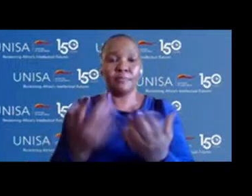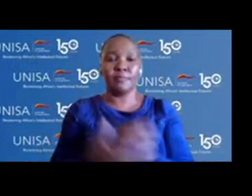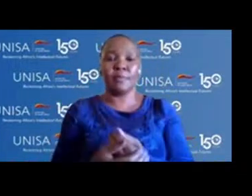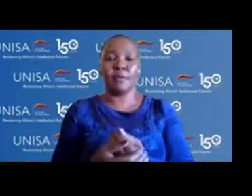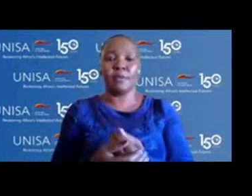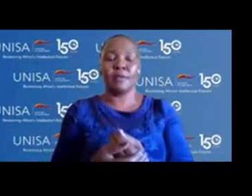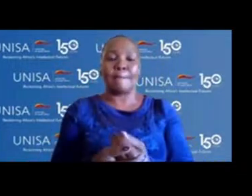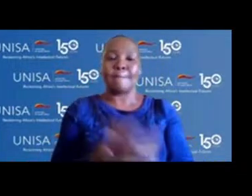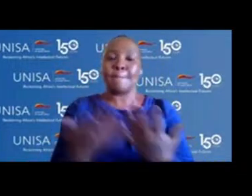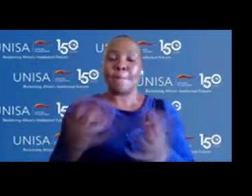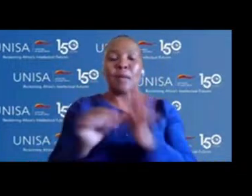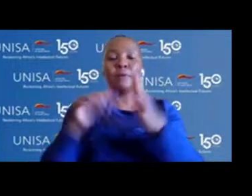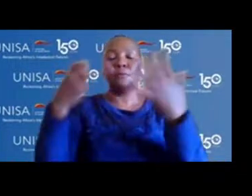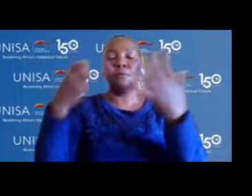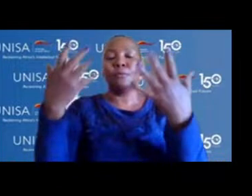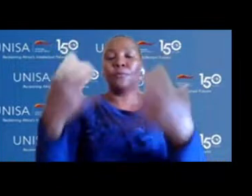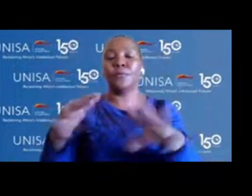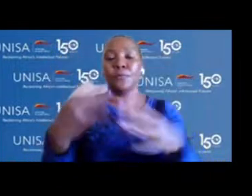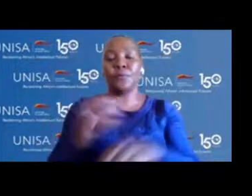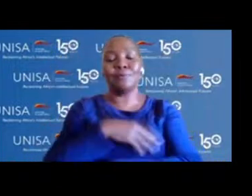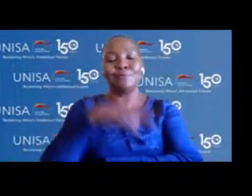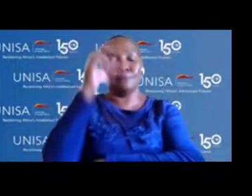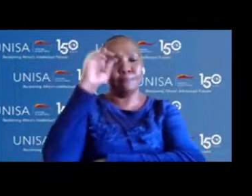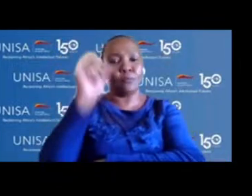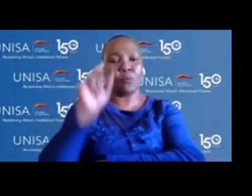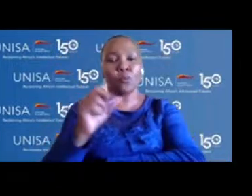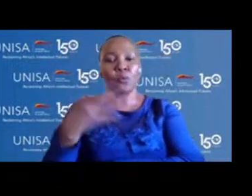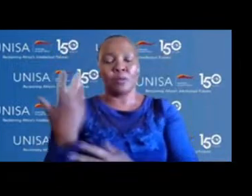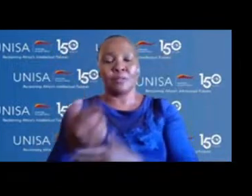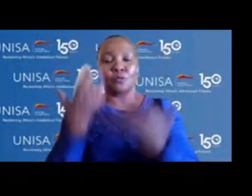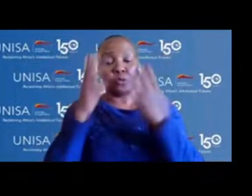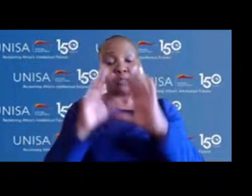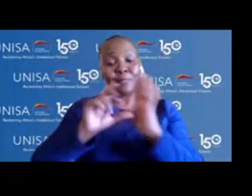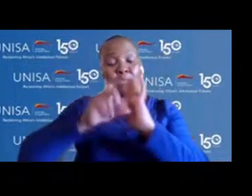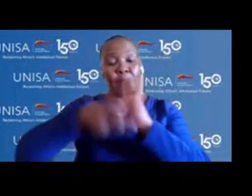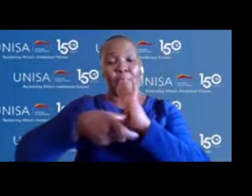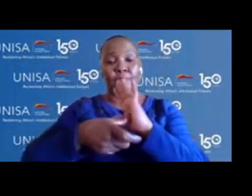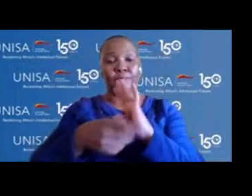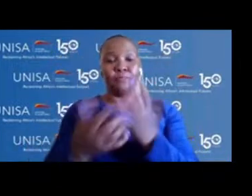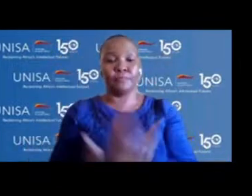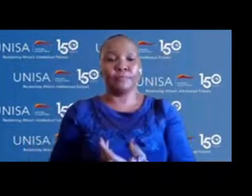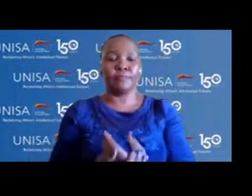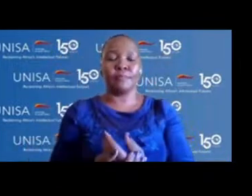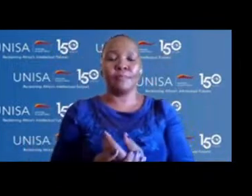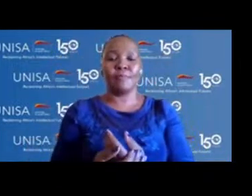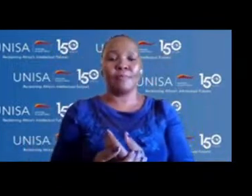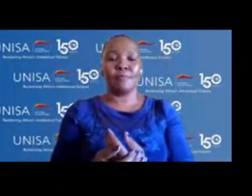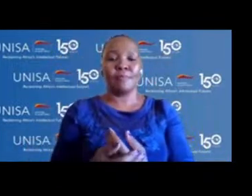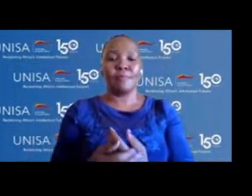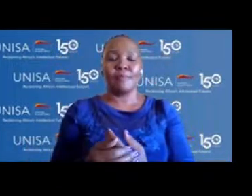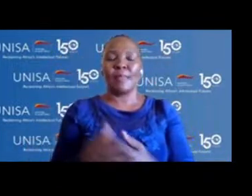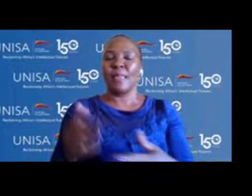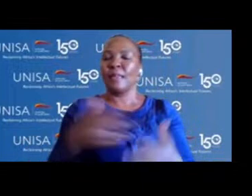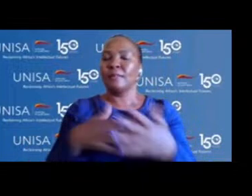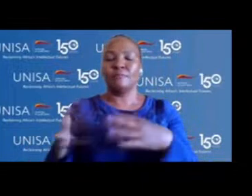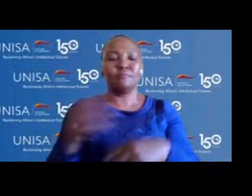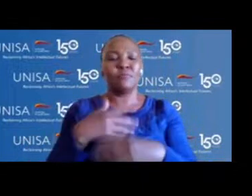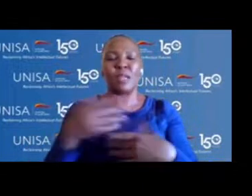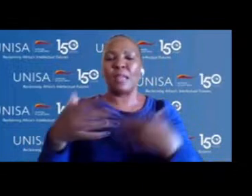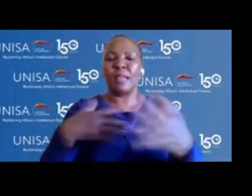Students, it is important to remember that students with disabilities are not in any way